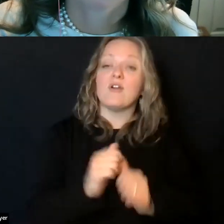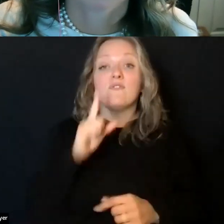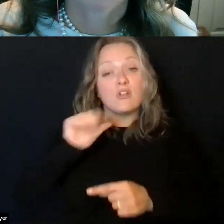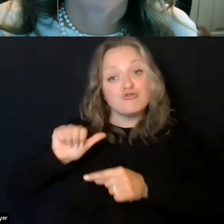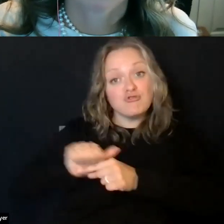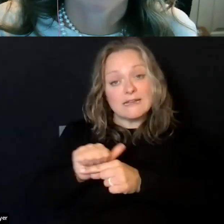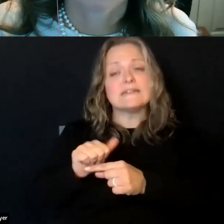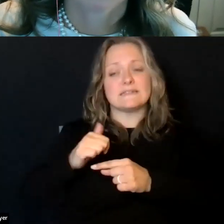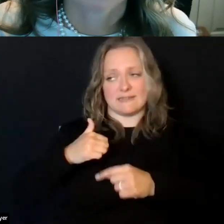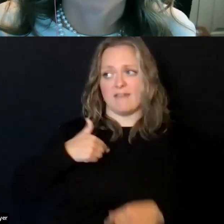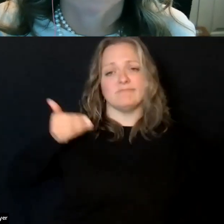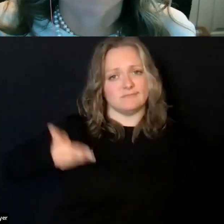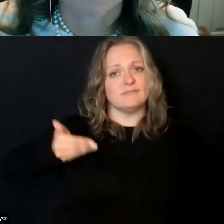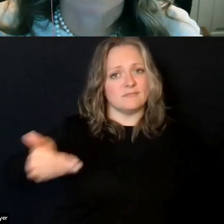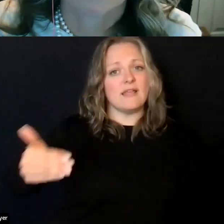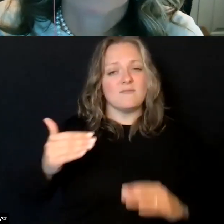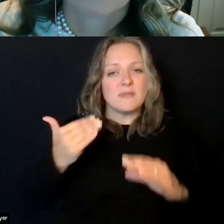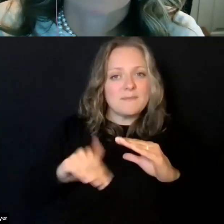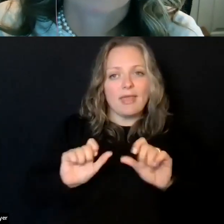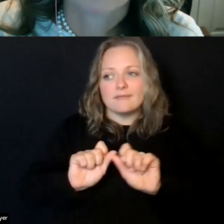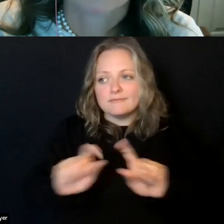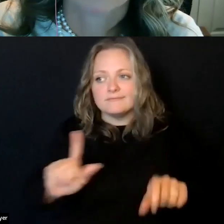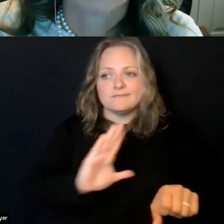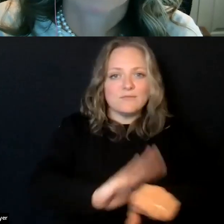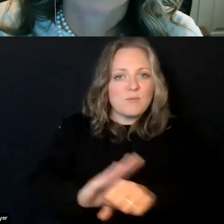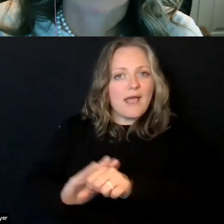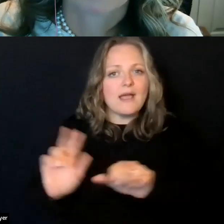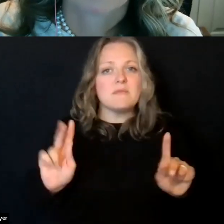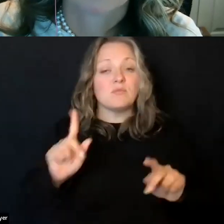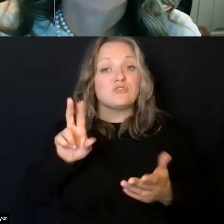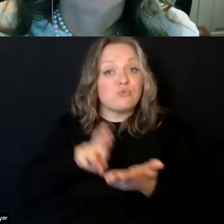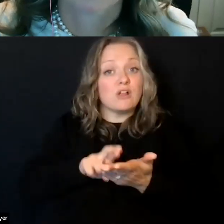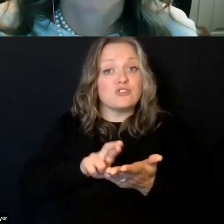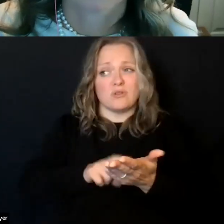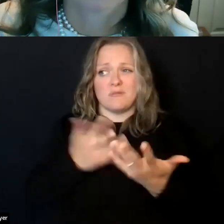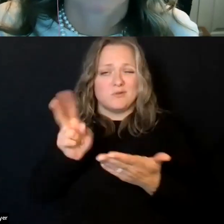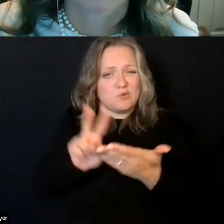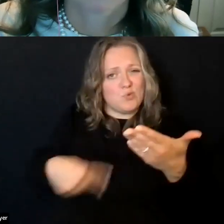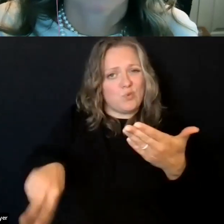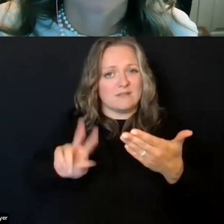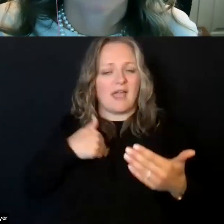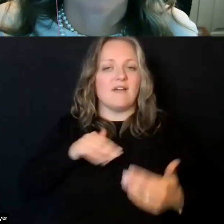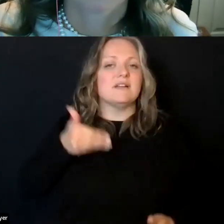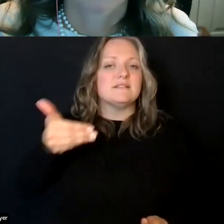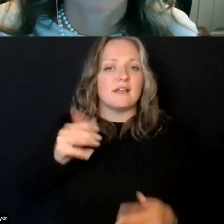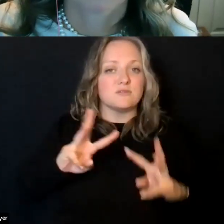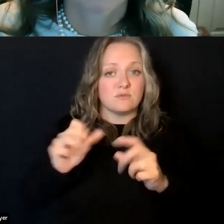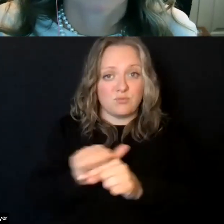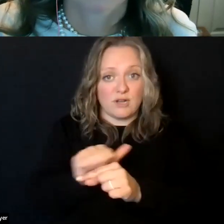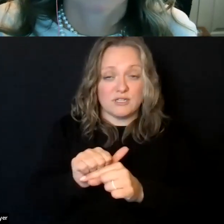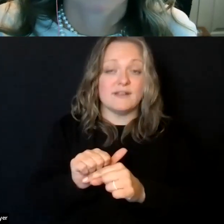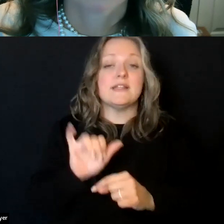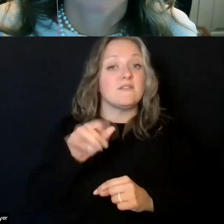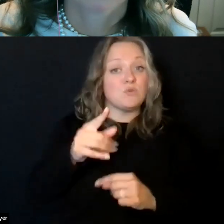been sending emails to remind people to register. There'll be another one in 2 weeks. If you're not on that,